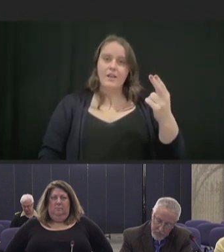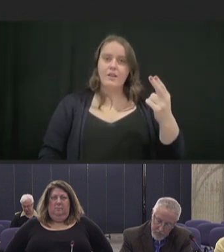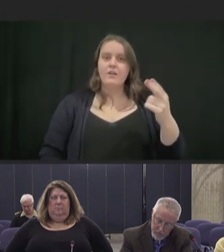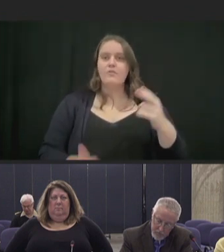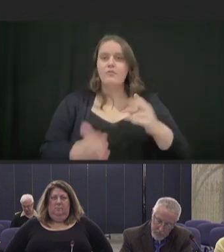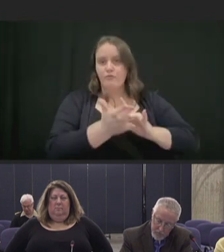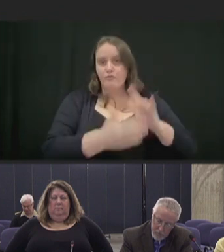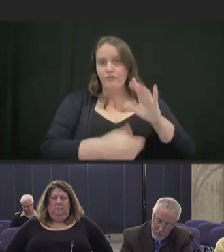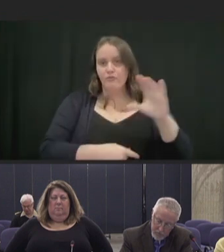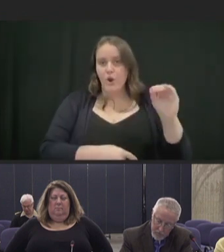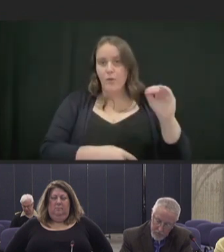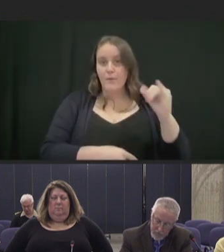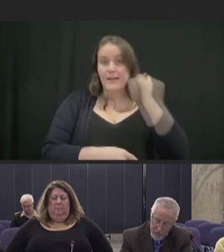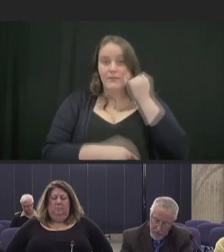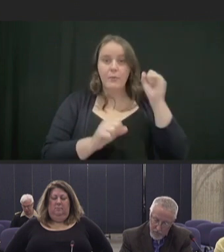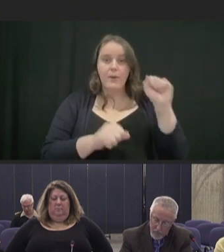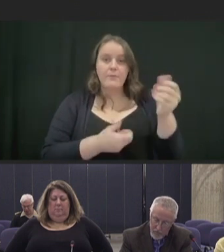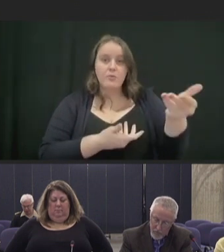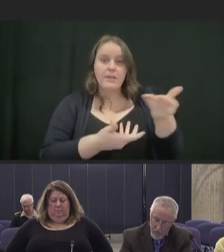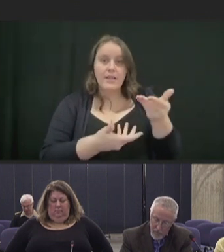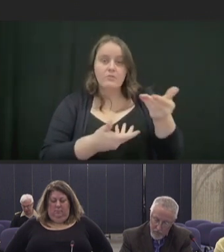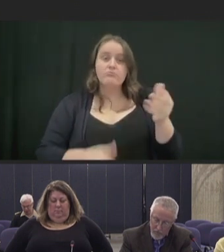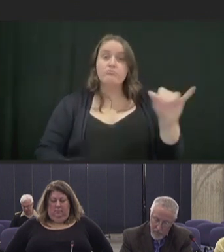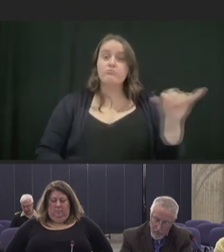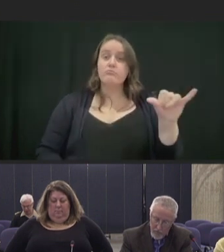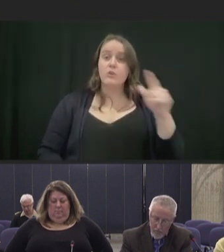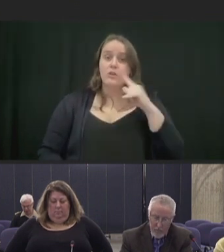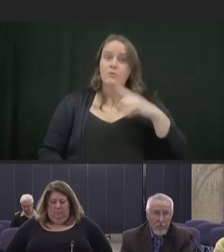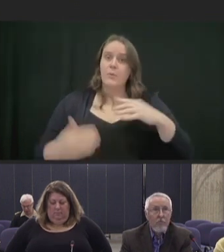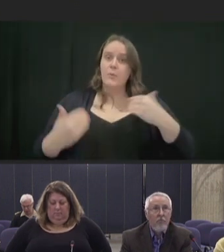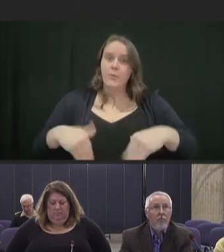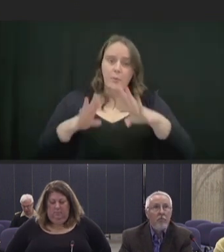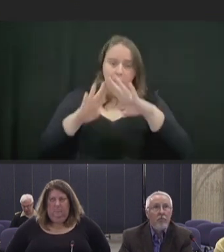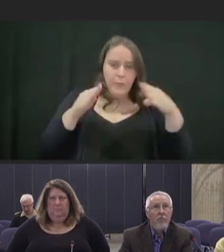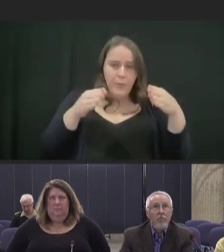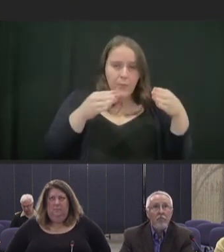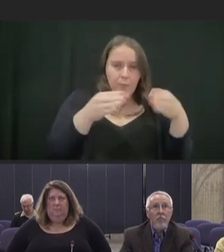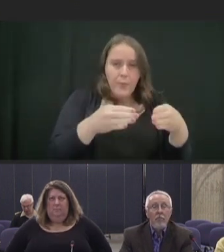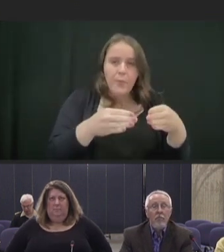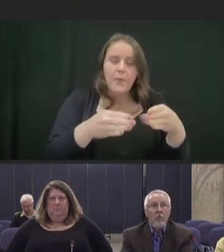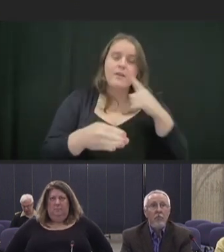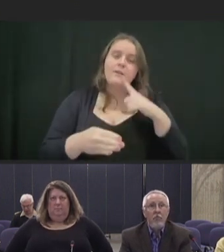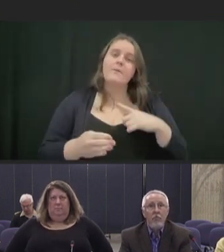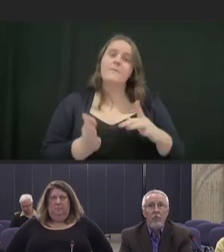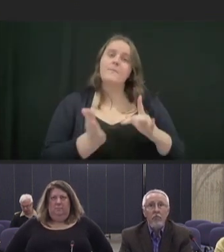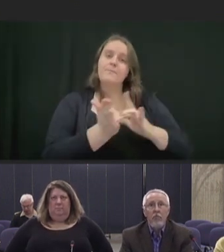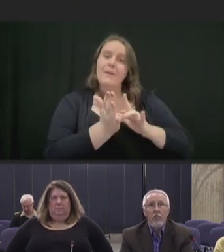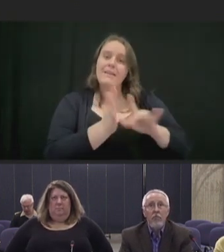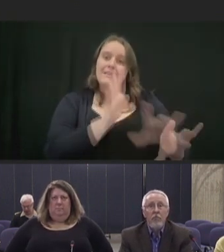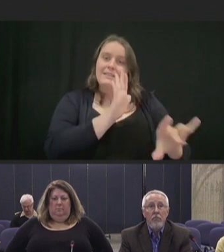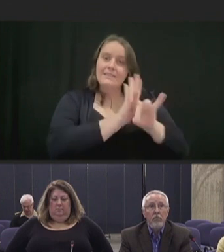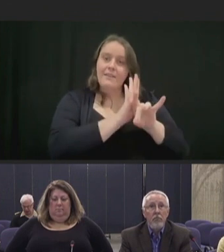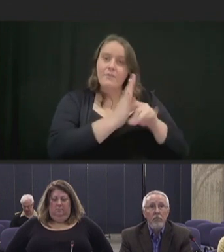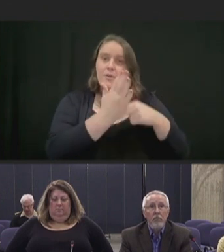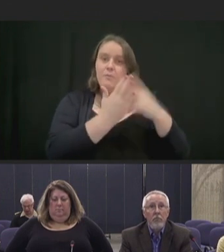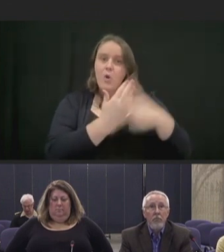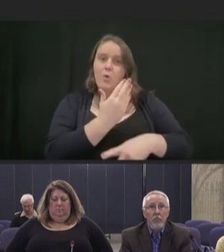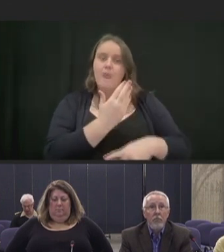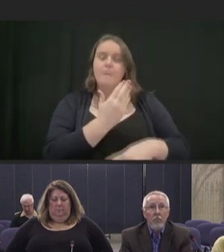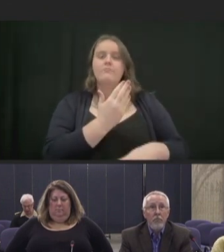have a very focused discovery medicine program, and this is a series of studies that